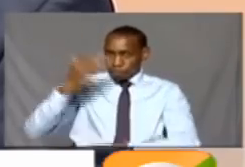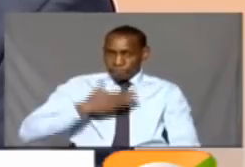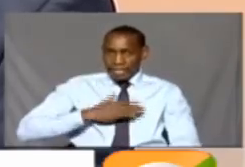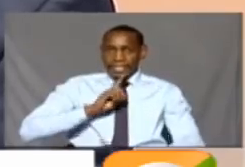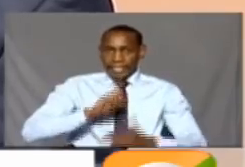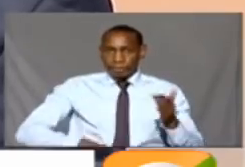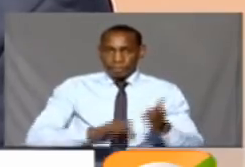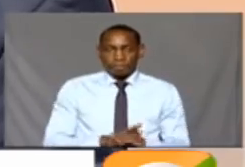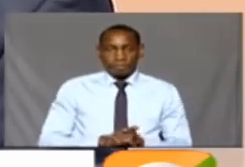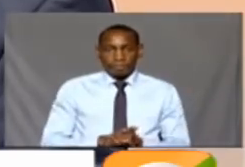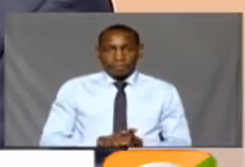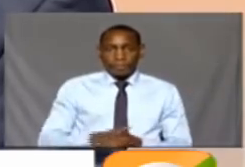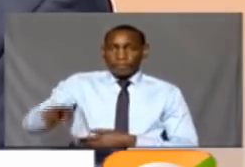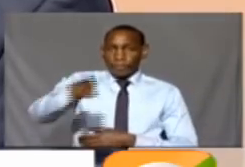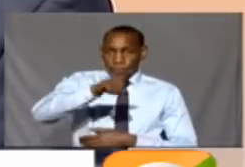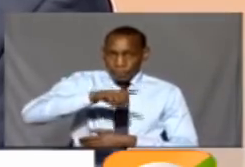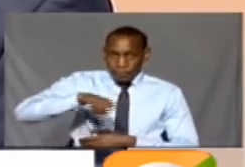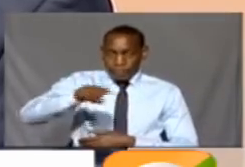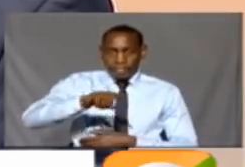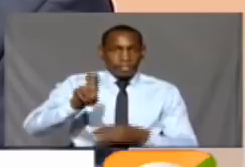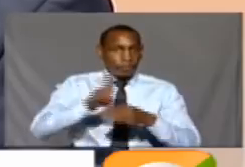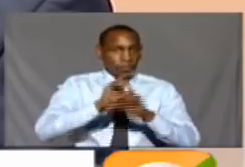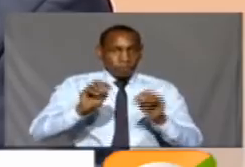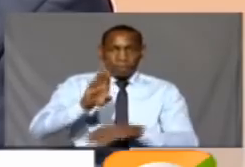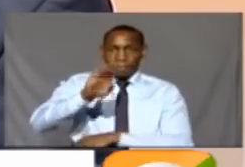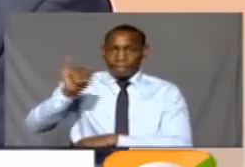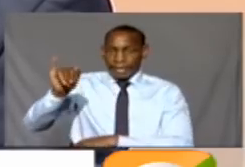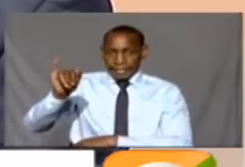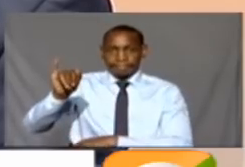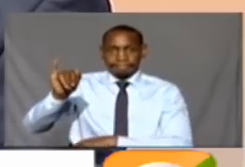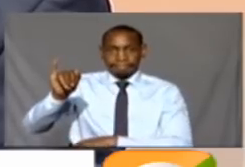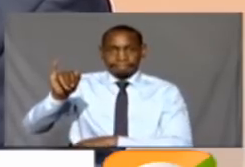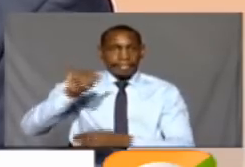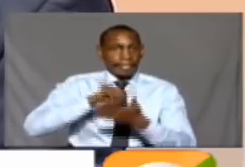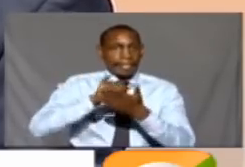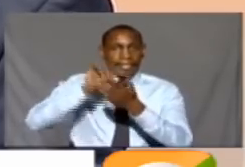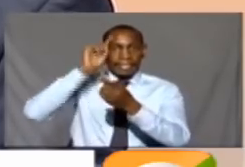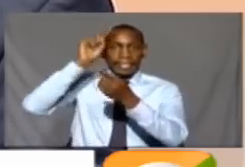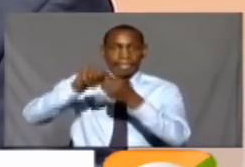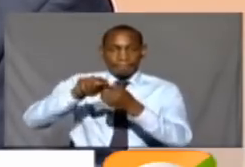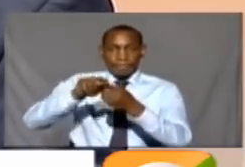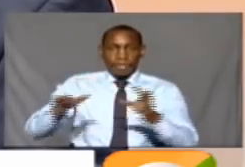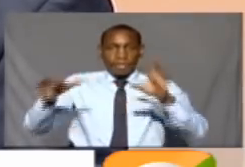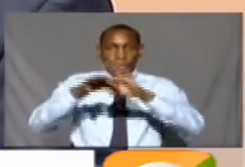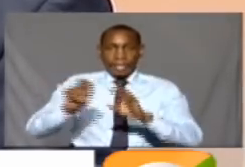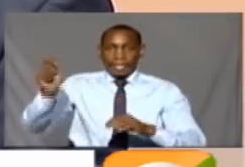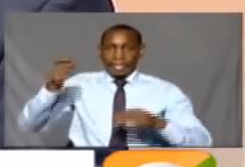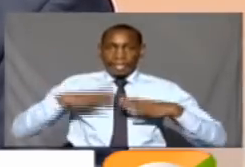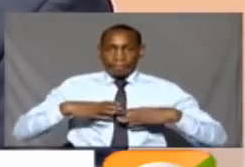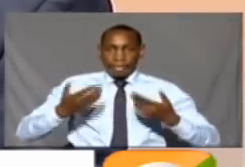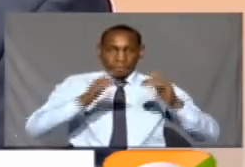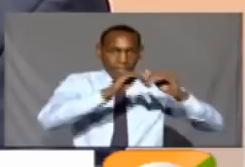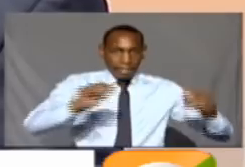said we should not use BBI. That is meant to unite Kenyans, to divide